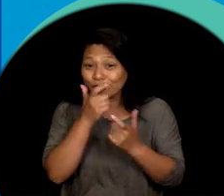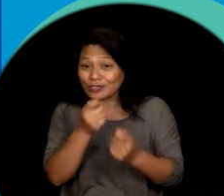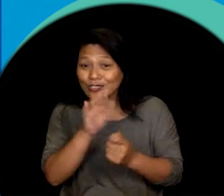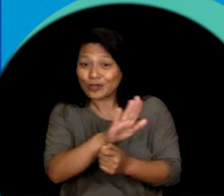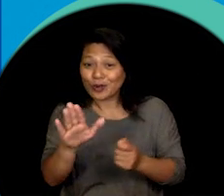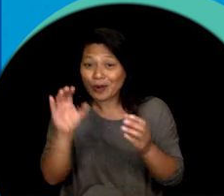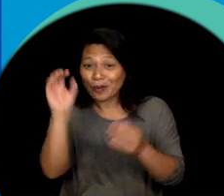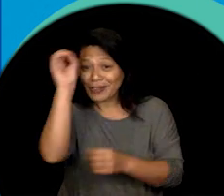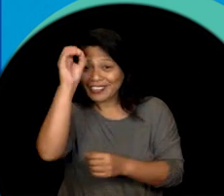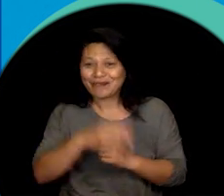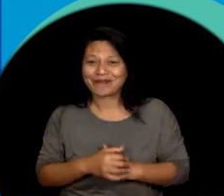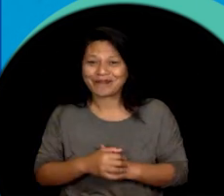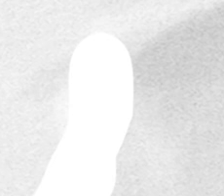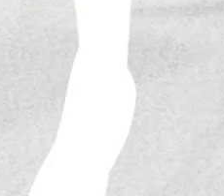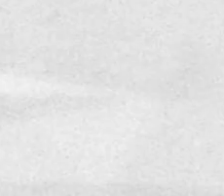be interested to see what people think of it.